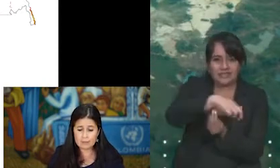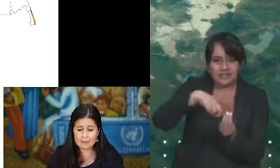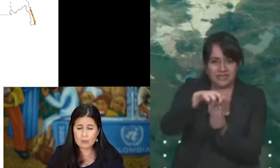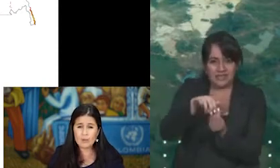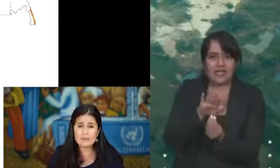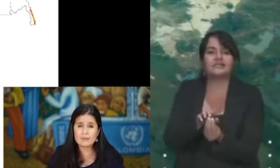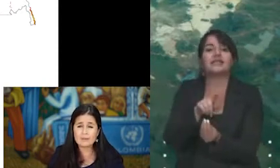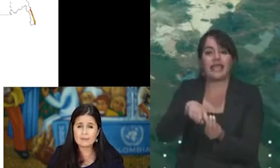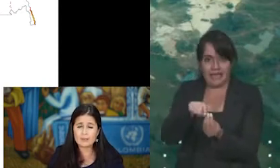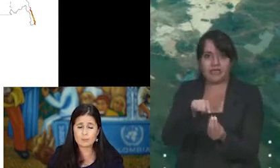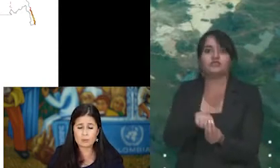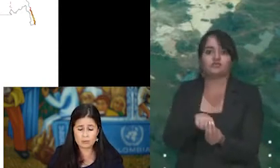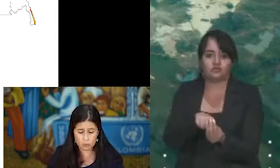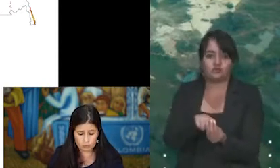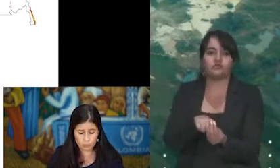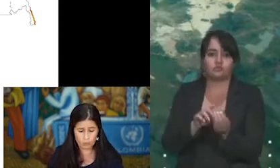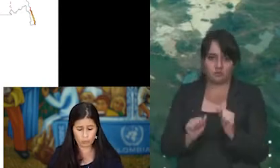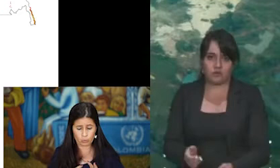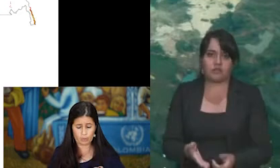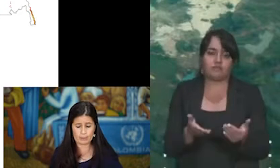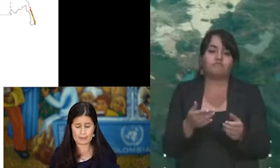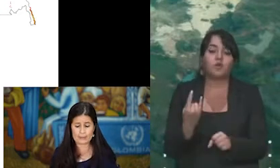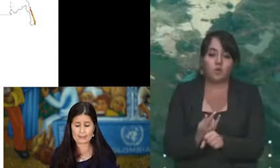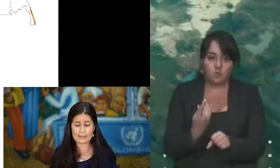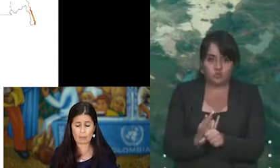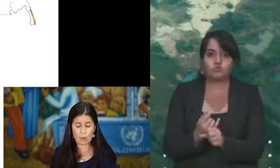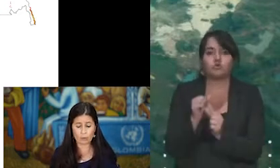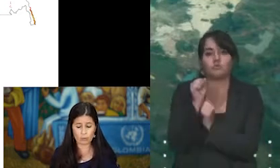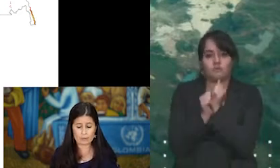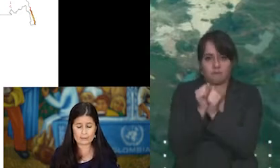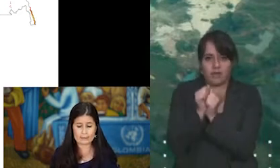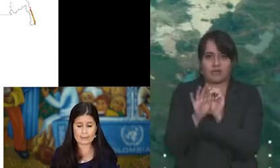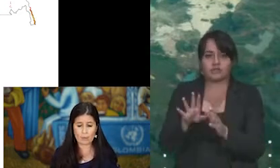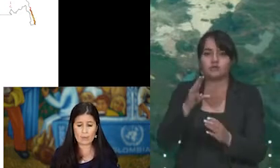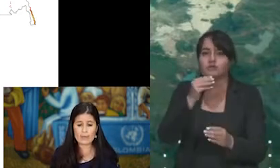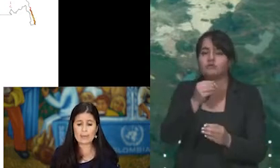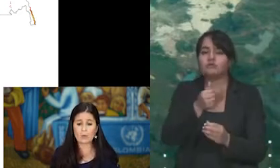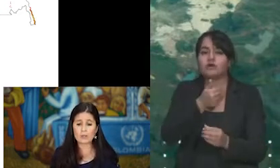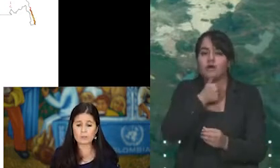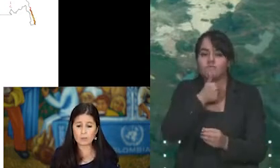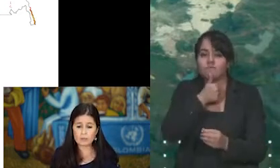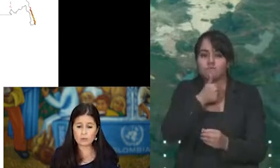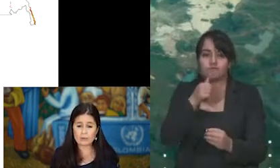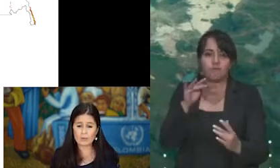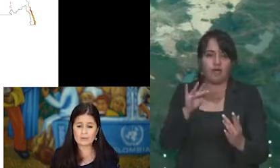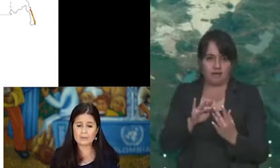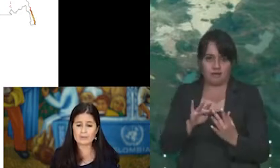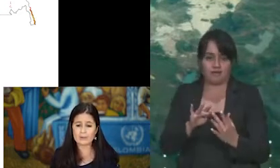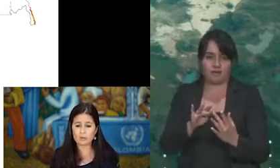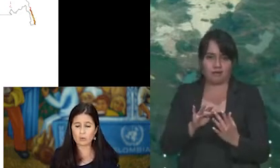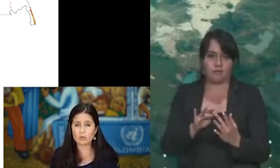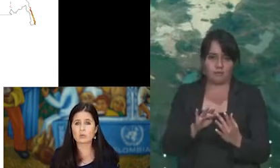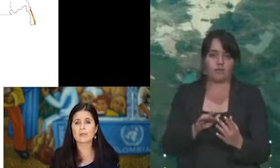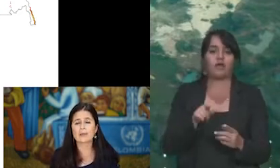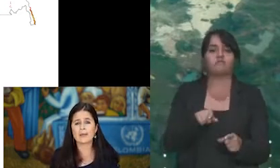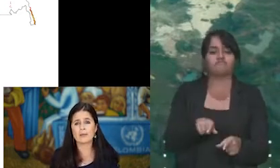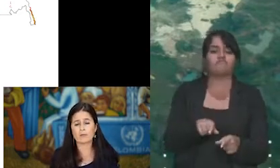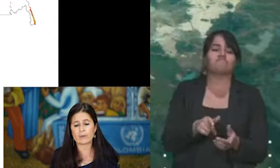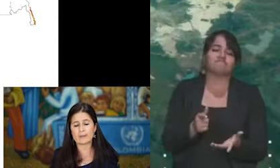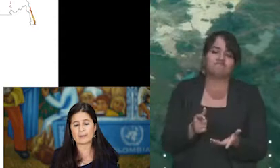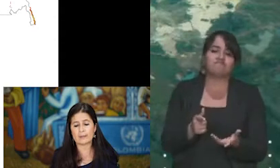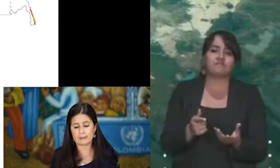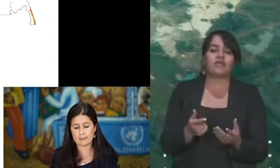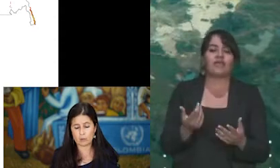all exploitation alerts due to machinery in water corresponds or are in territories